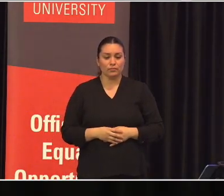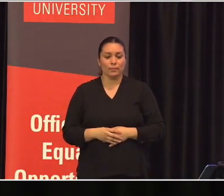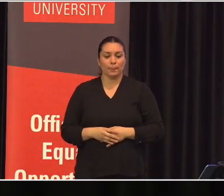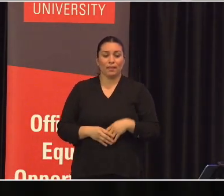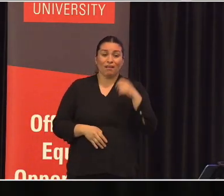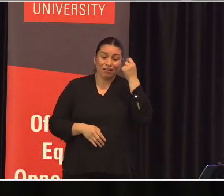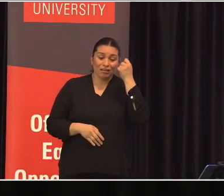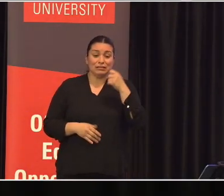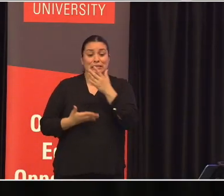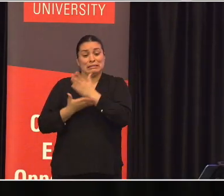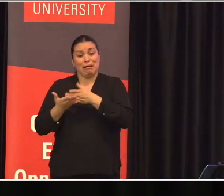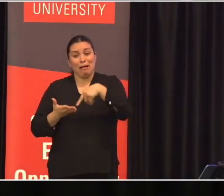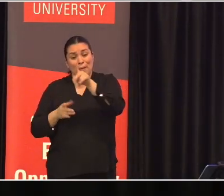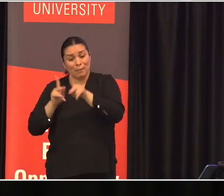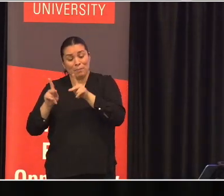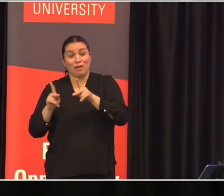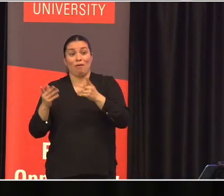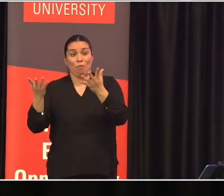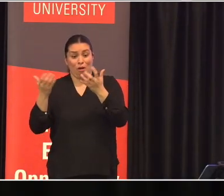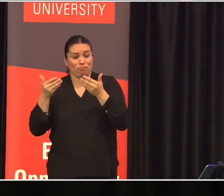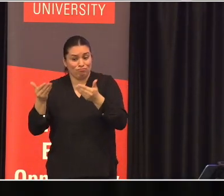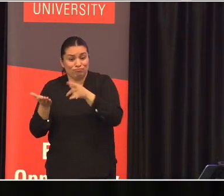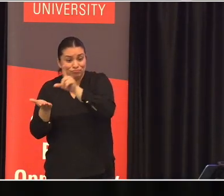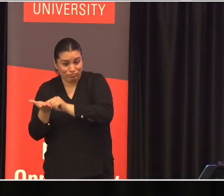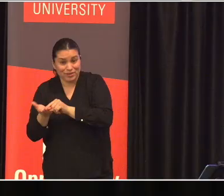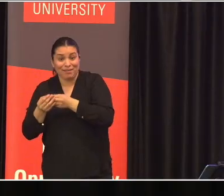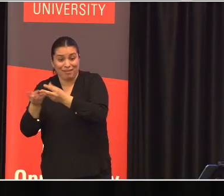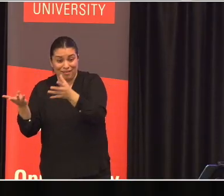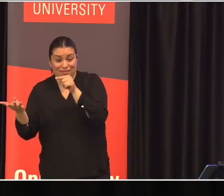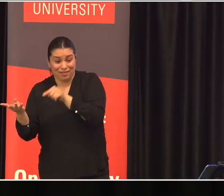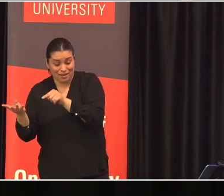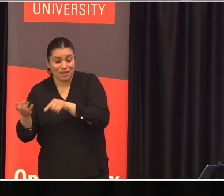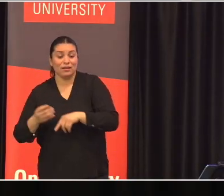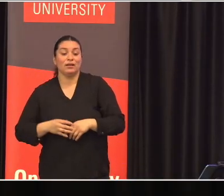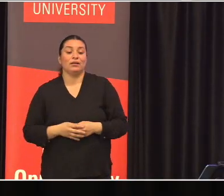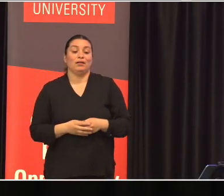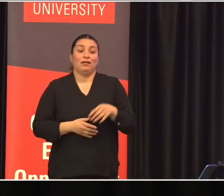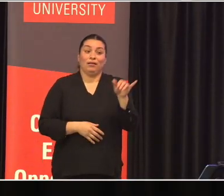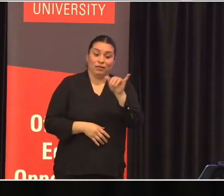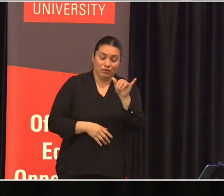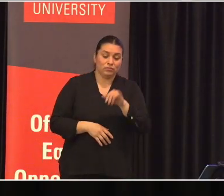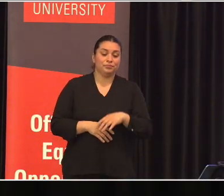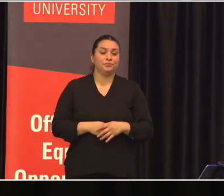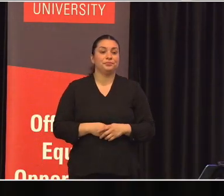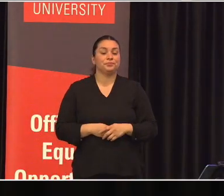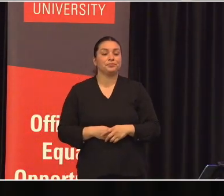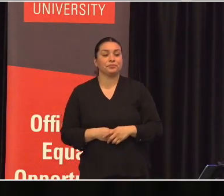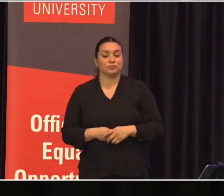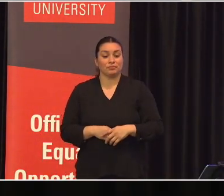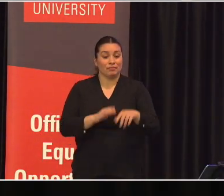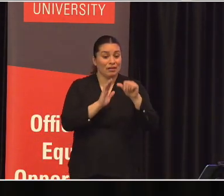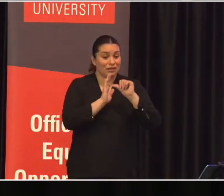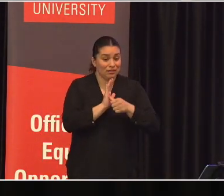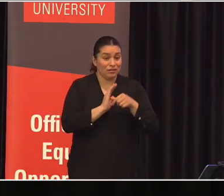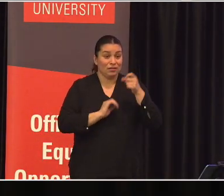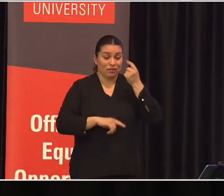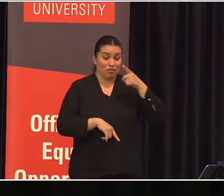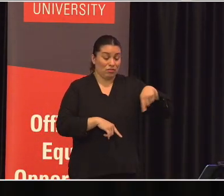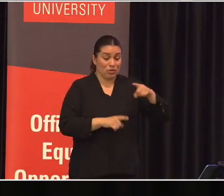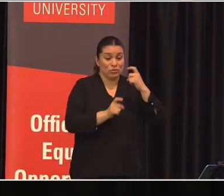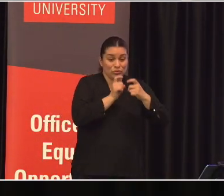we really want our donors to get the information. Like, that's real important. And sometimes our donors are more